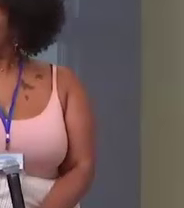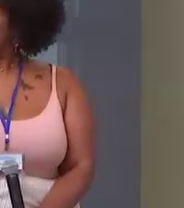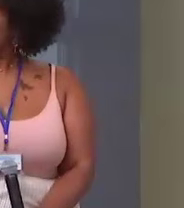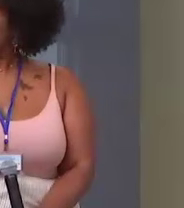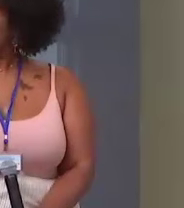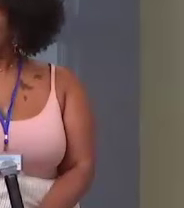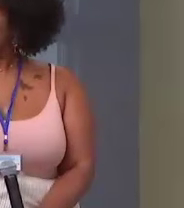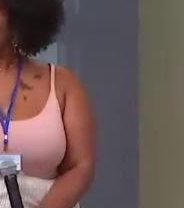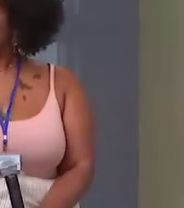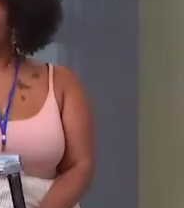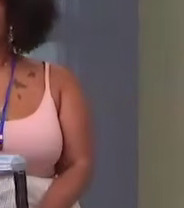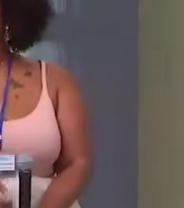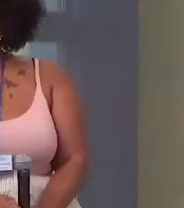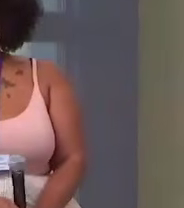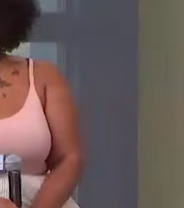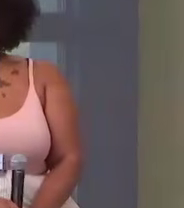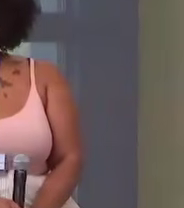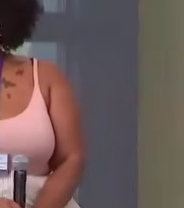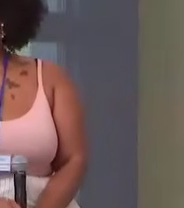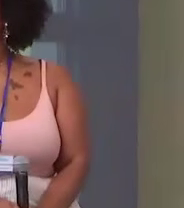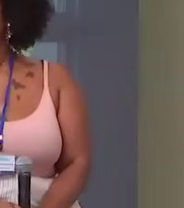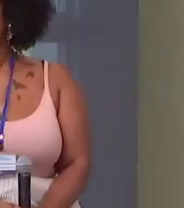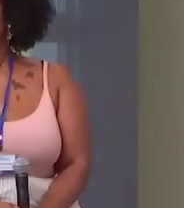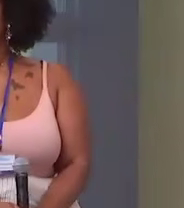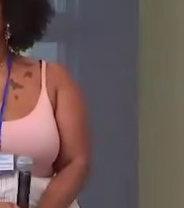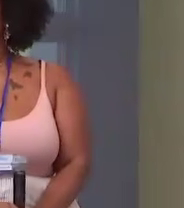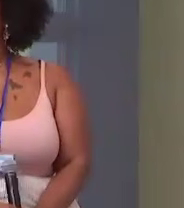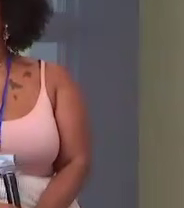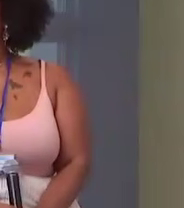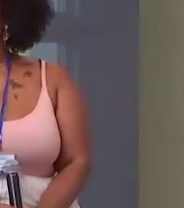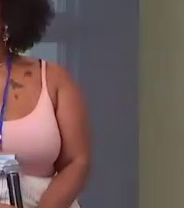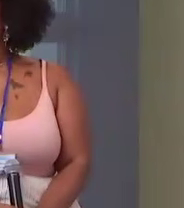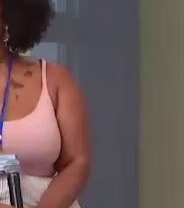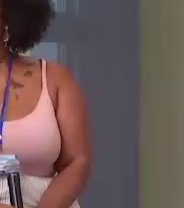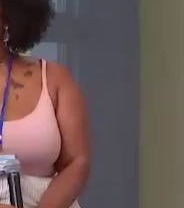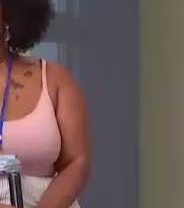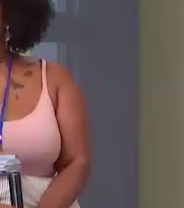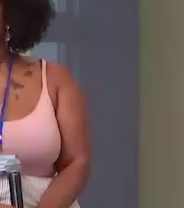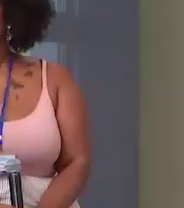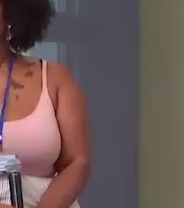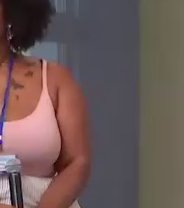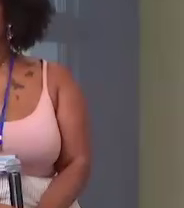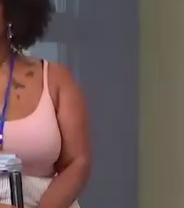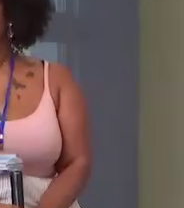like going 5 minutes, just go outside, get some fresh air, try to clear your mind.